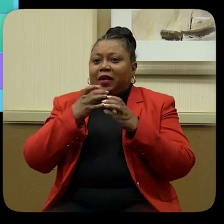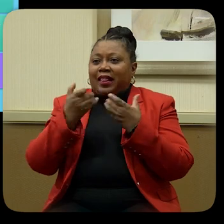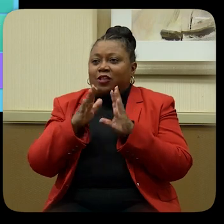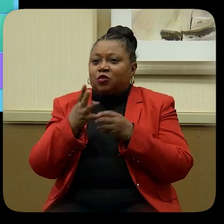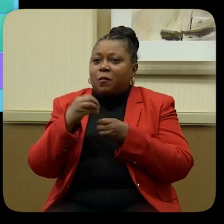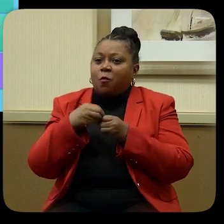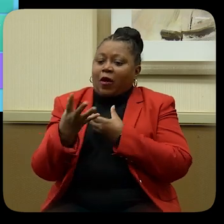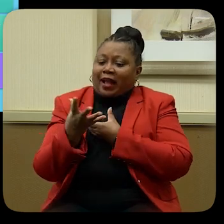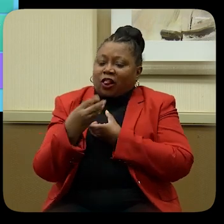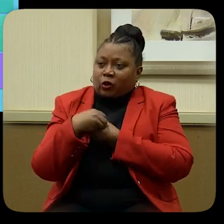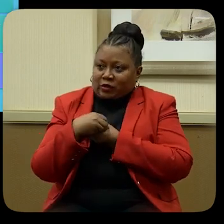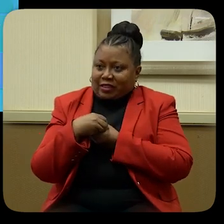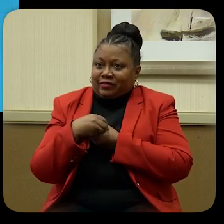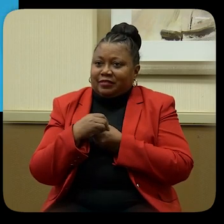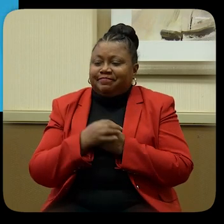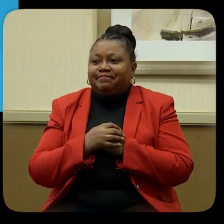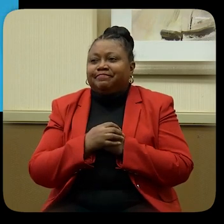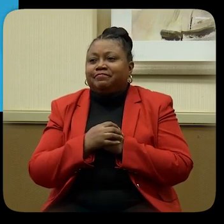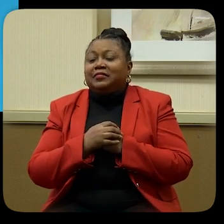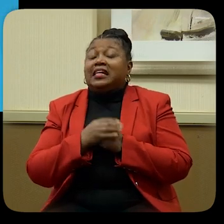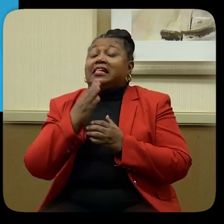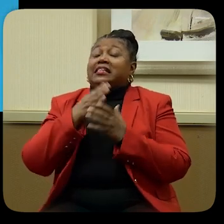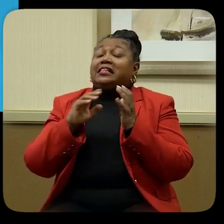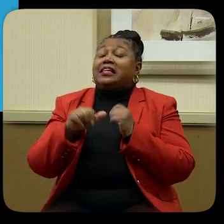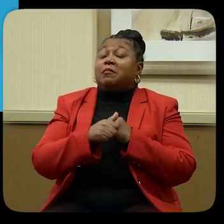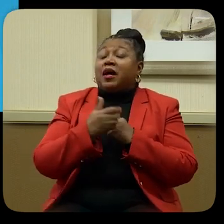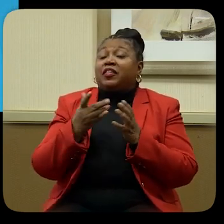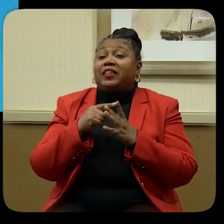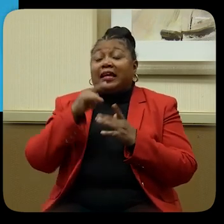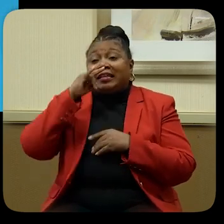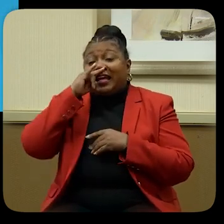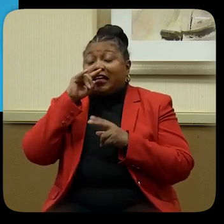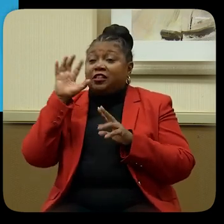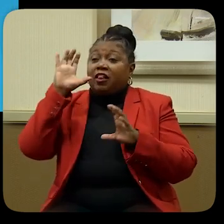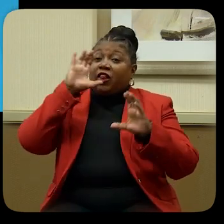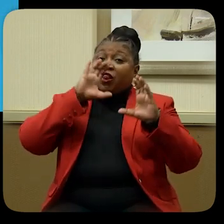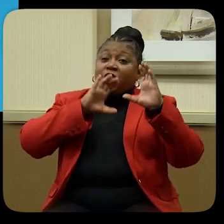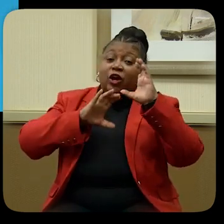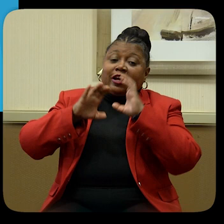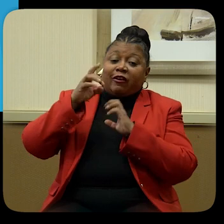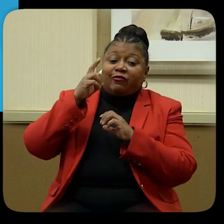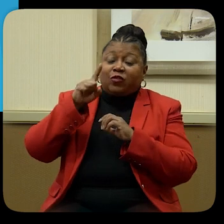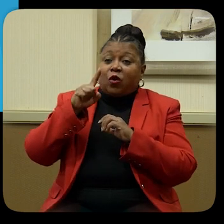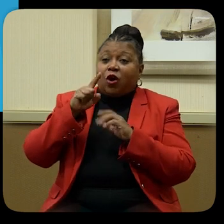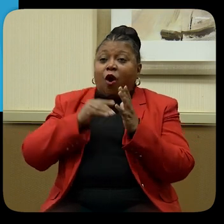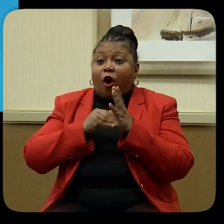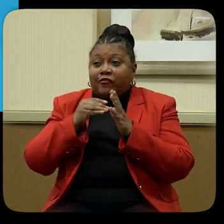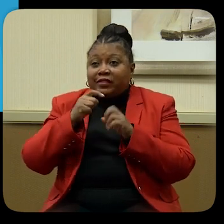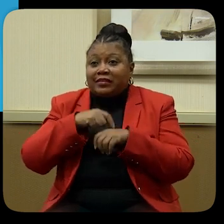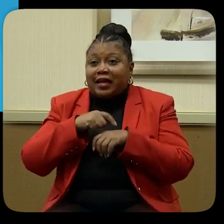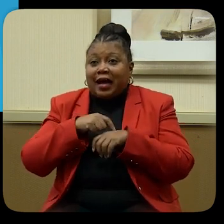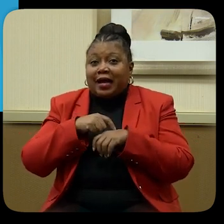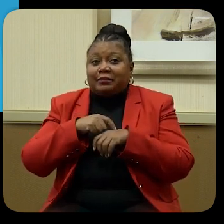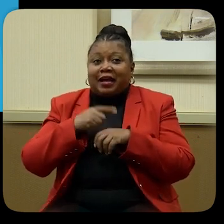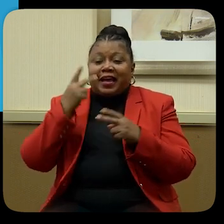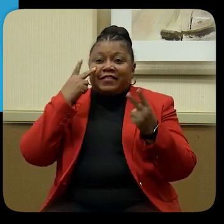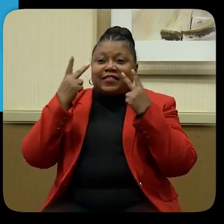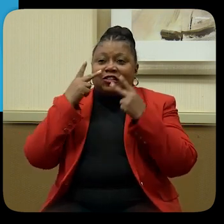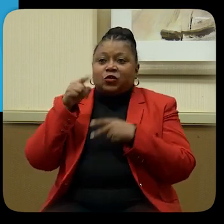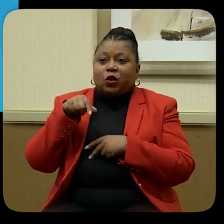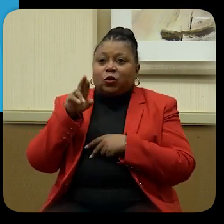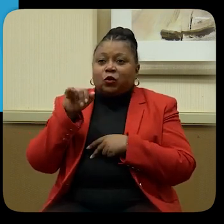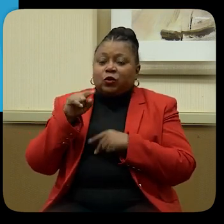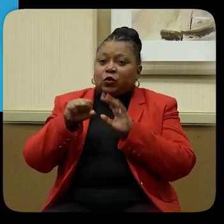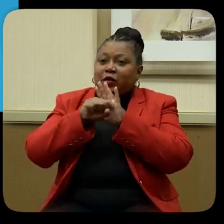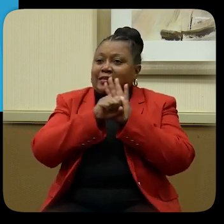more inclusive. Some other things, kids look for oftentimes visual cues